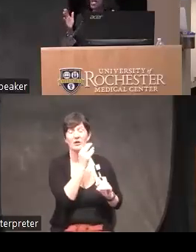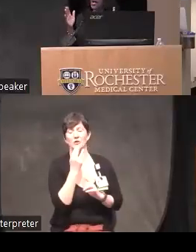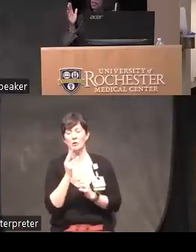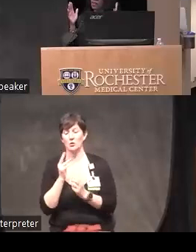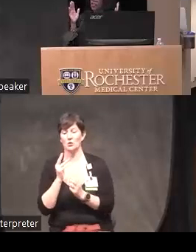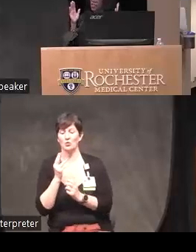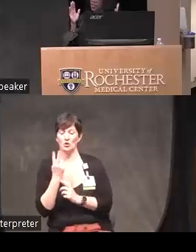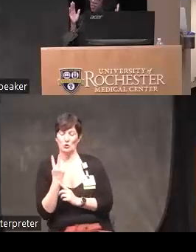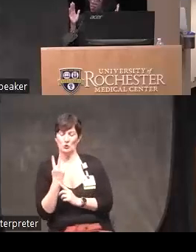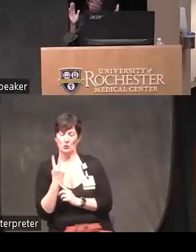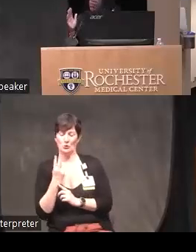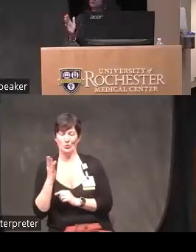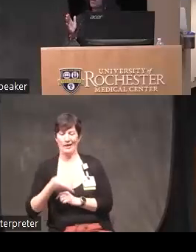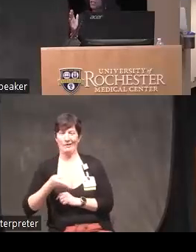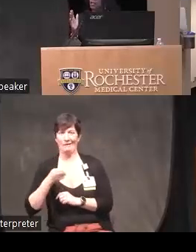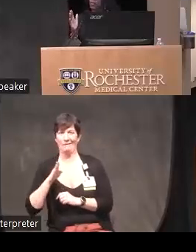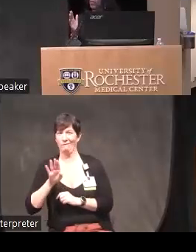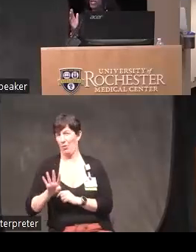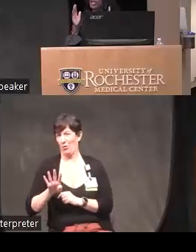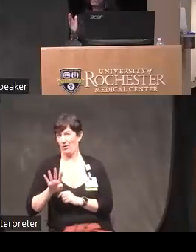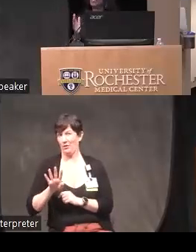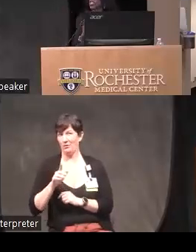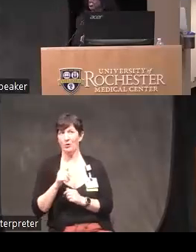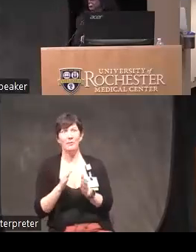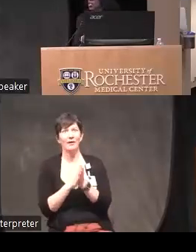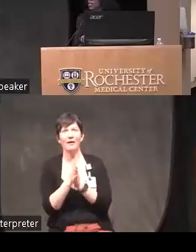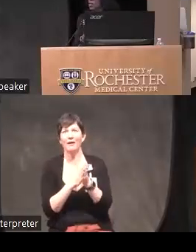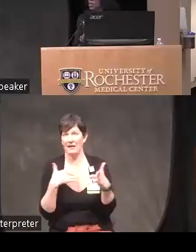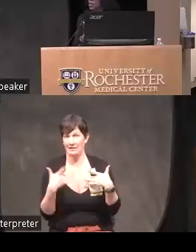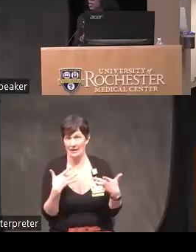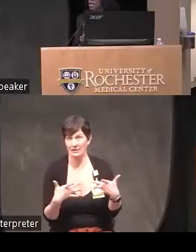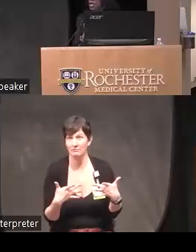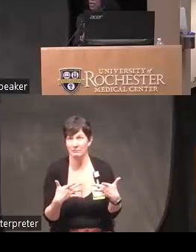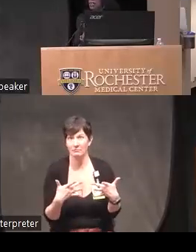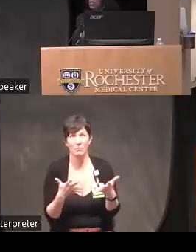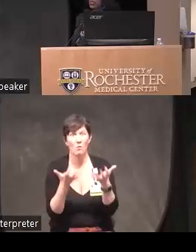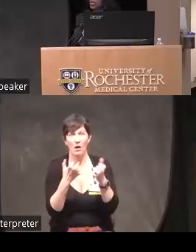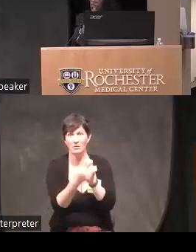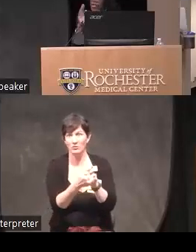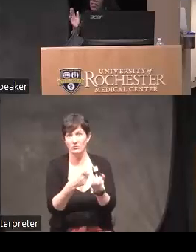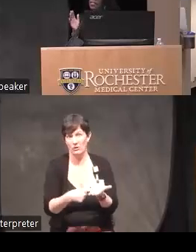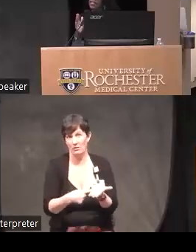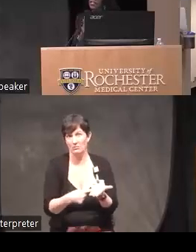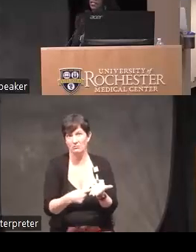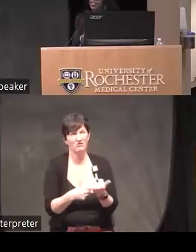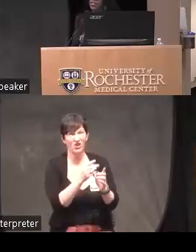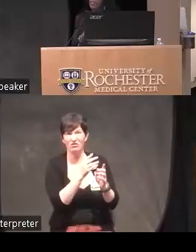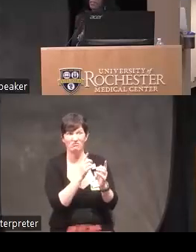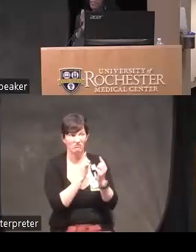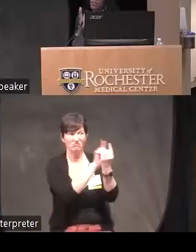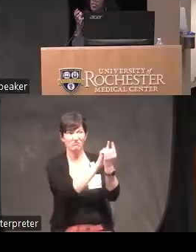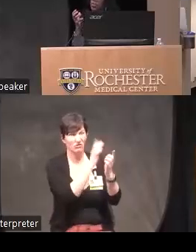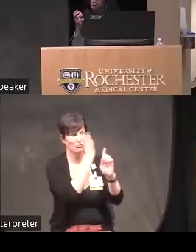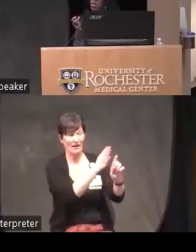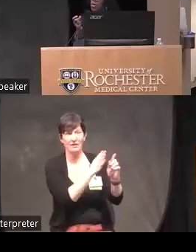2 out of 4 of them will say, I can't wait to talk to you. So you could go directly to the legislator yourself, but